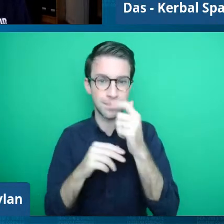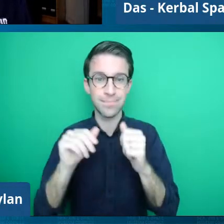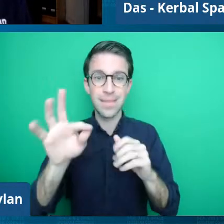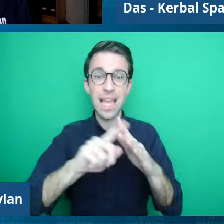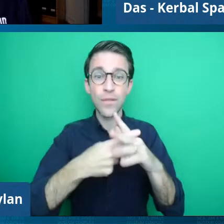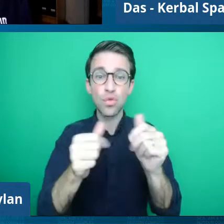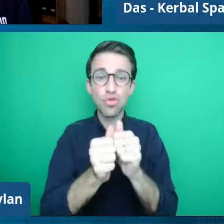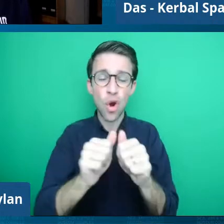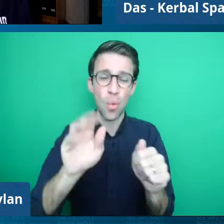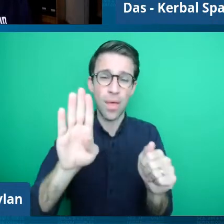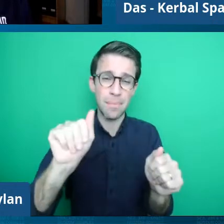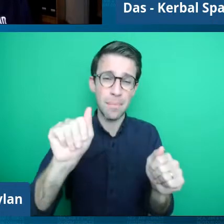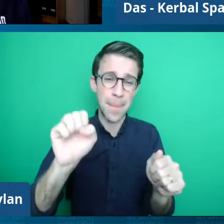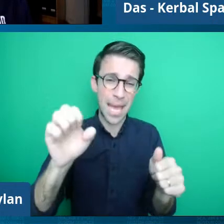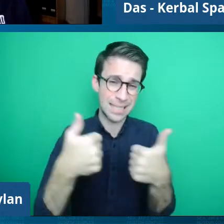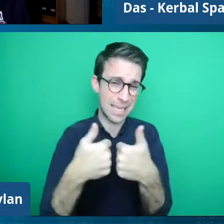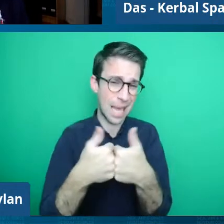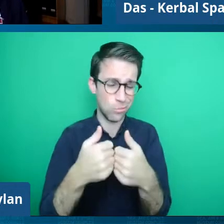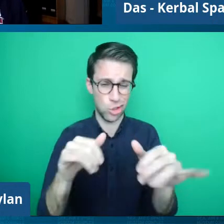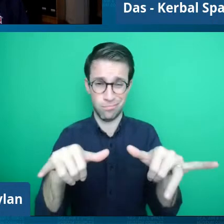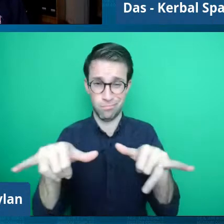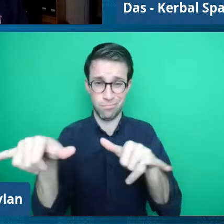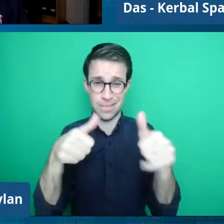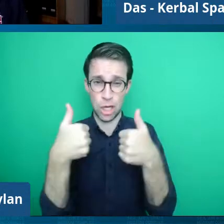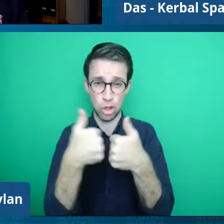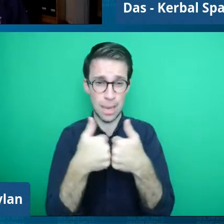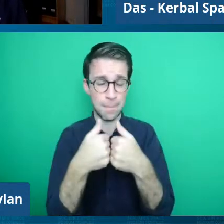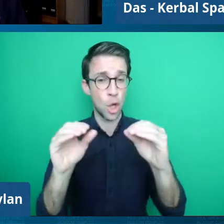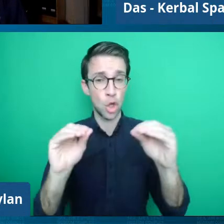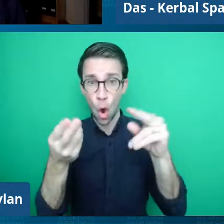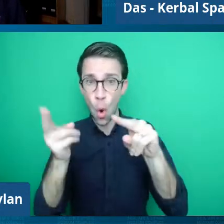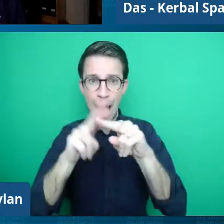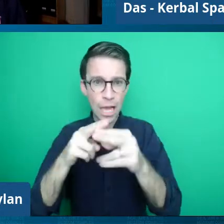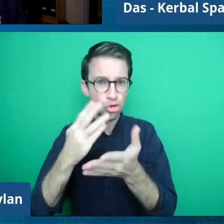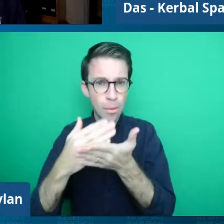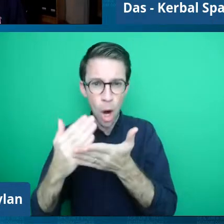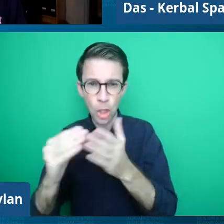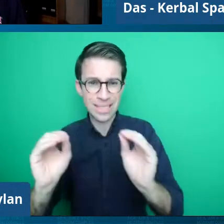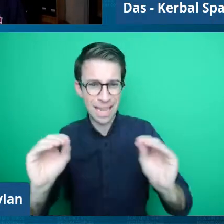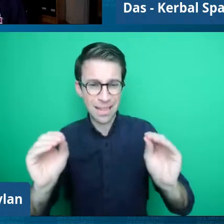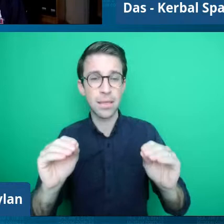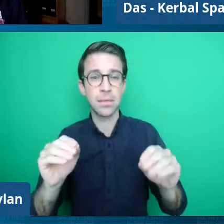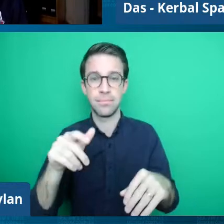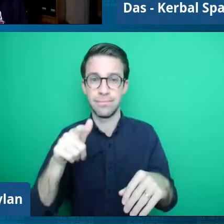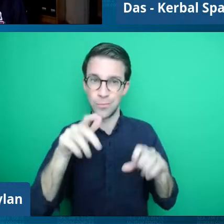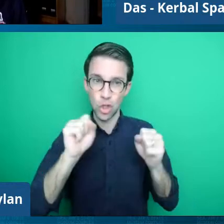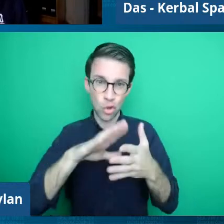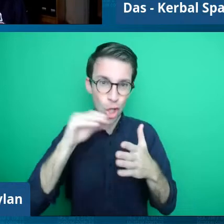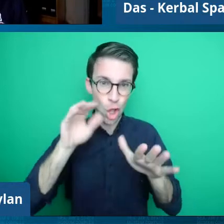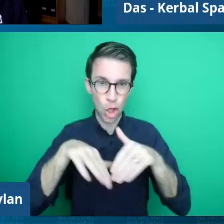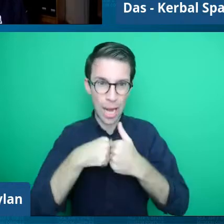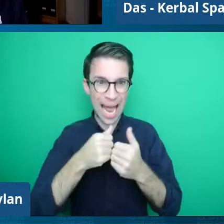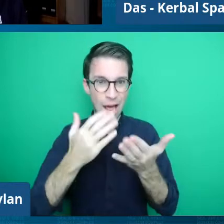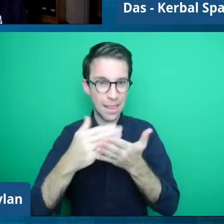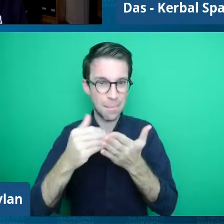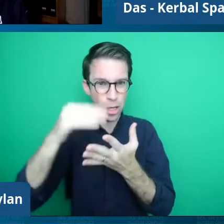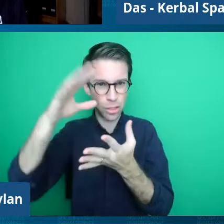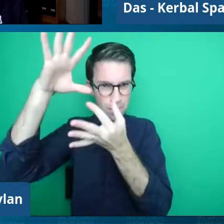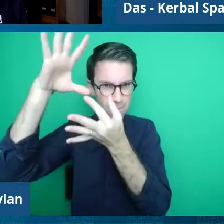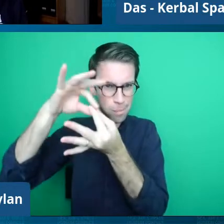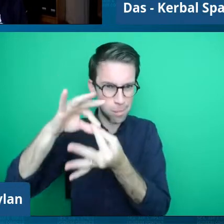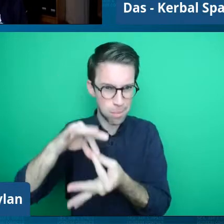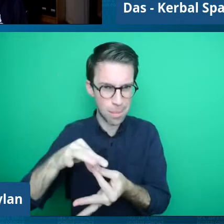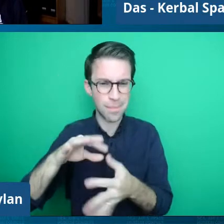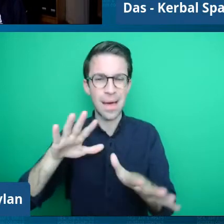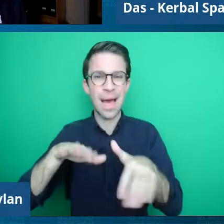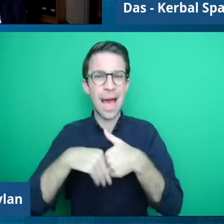base game, right, just the standard edition game, no extra parts or anything like that, you can learn how they snap together, how to fly the rocket, the